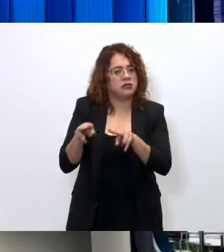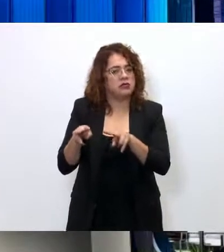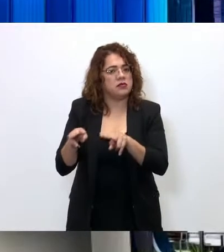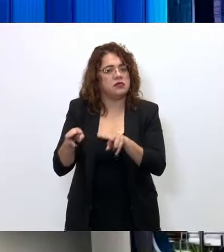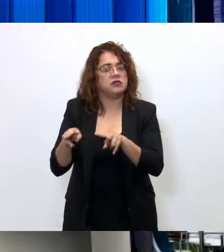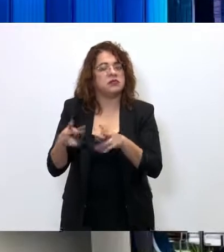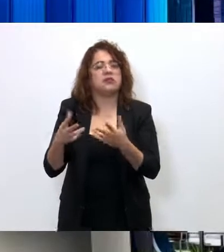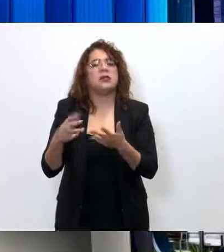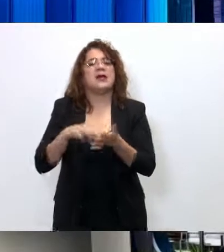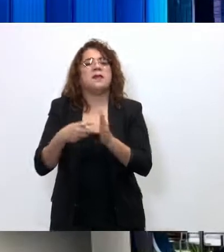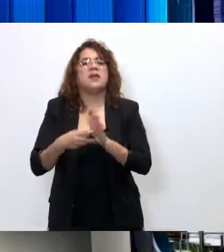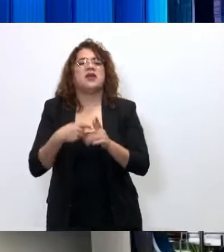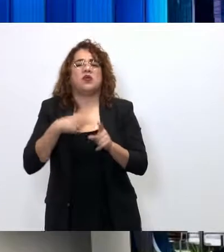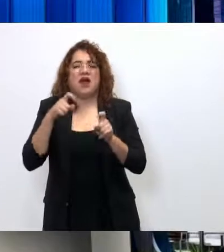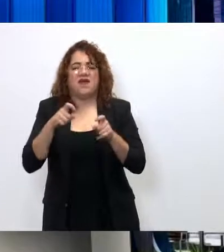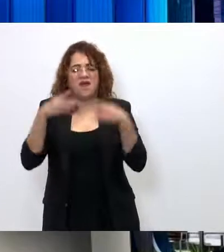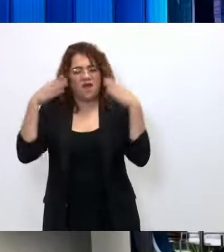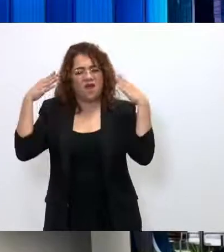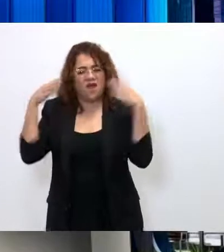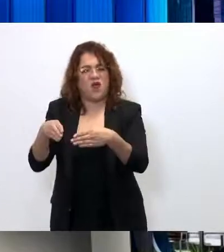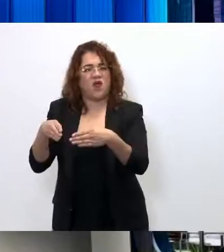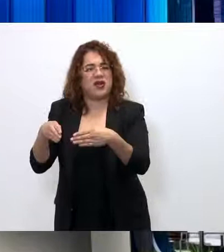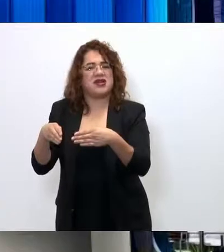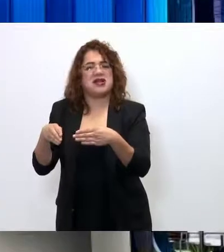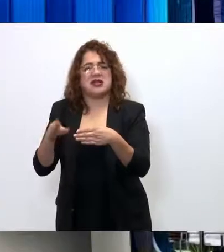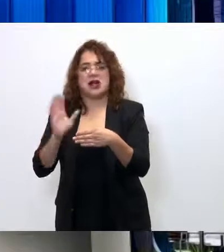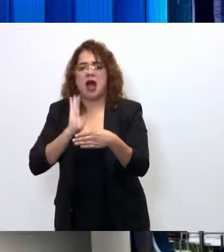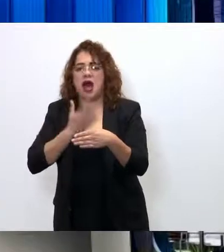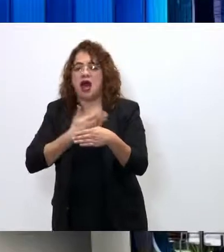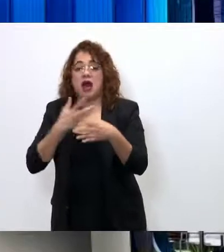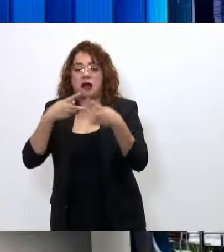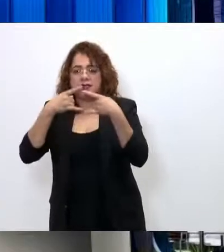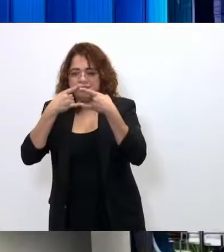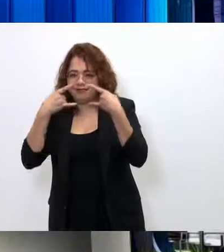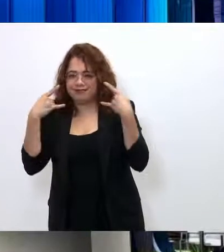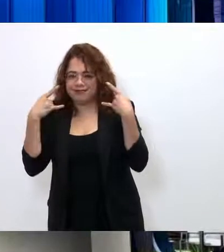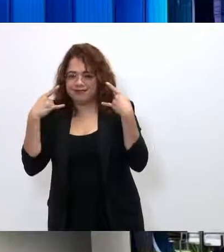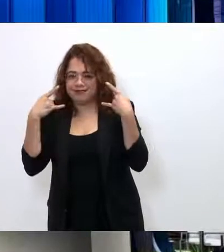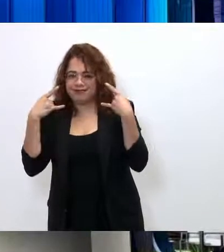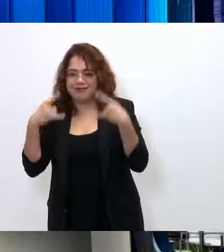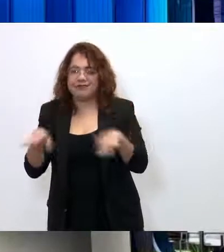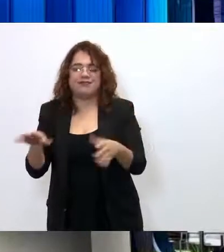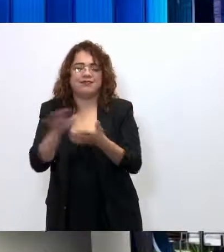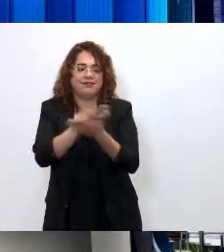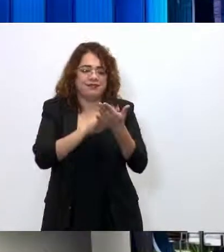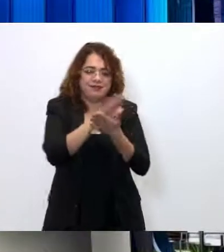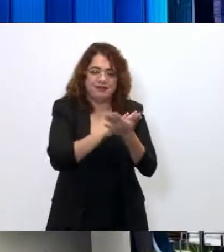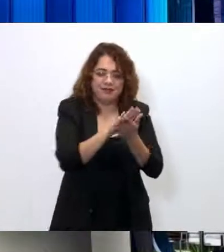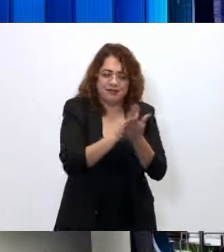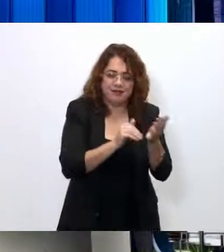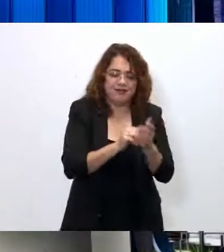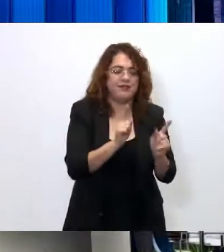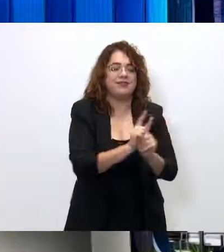to be even more focused on all of our masking and distancing and other protocols and making sure that people are getting vaccinated.